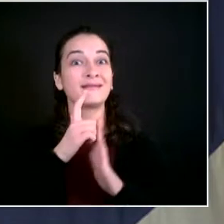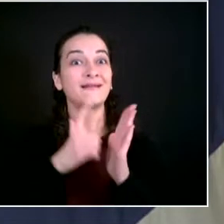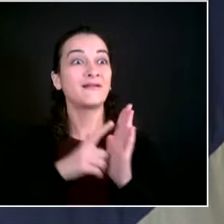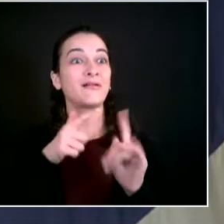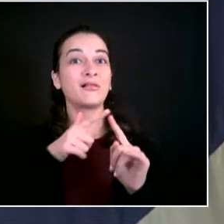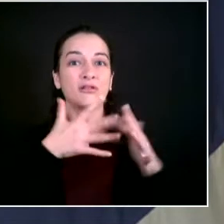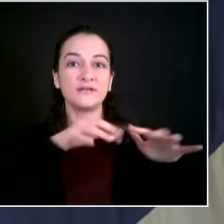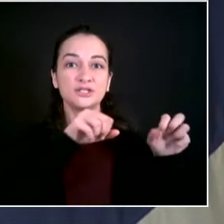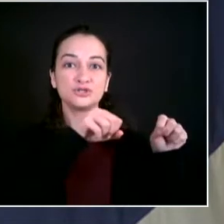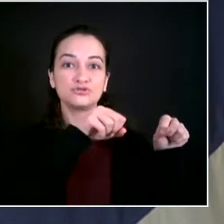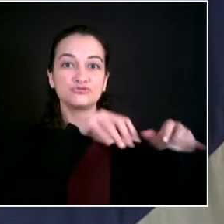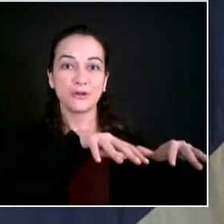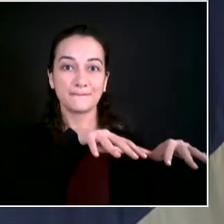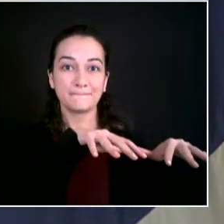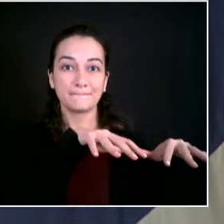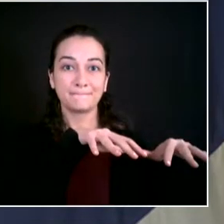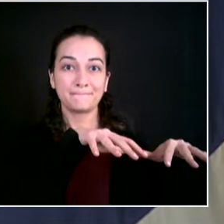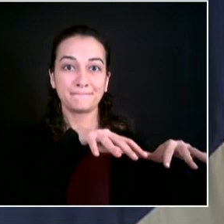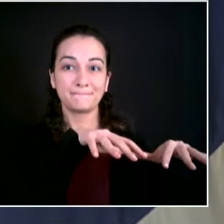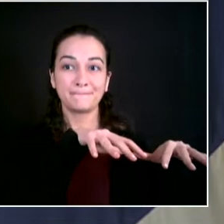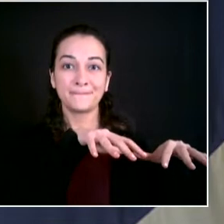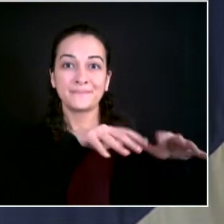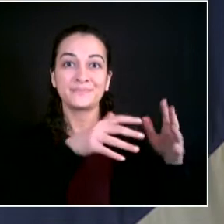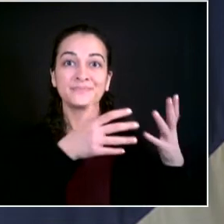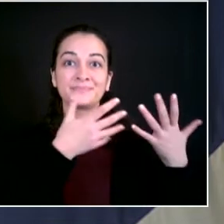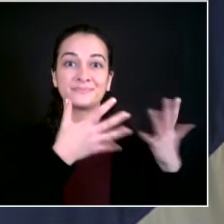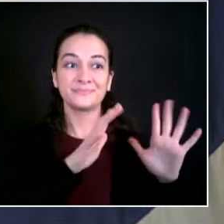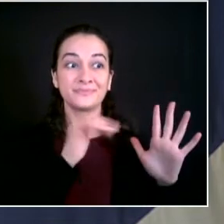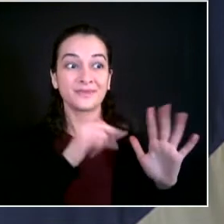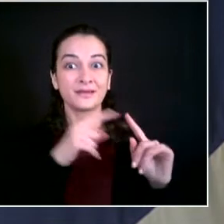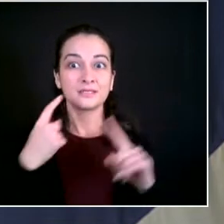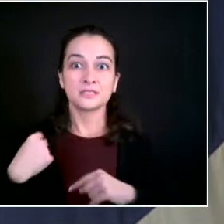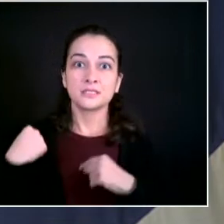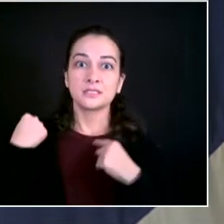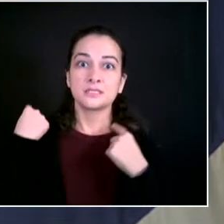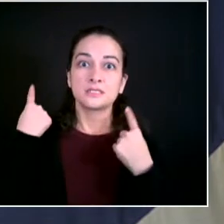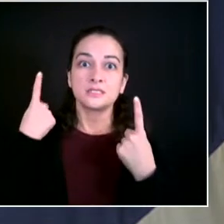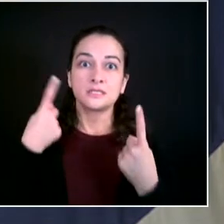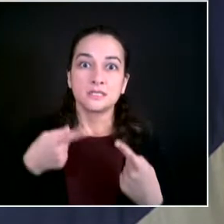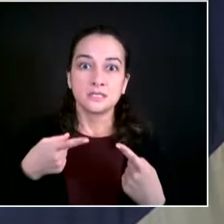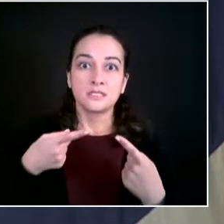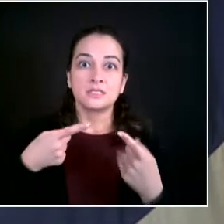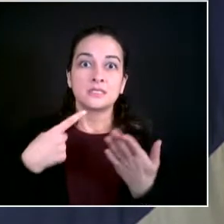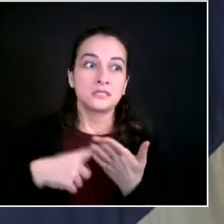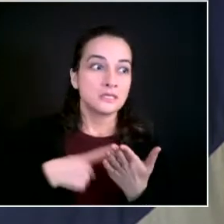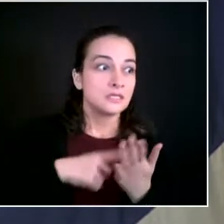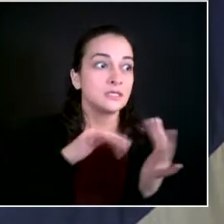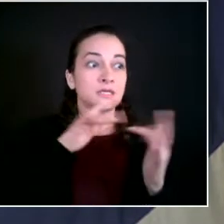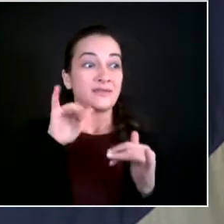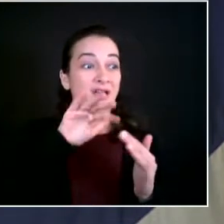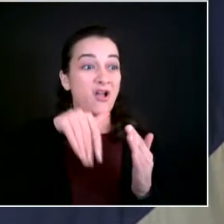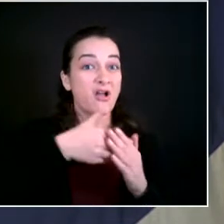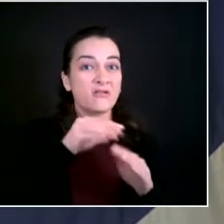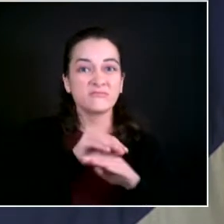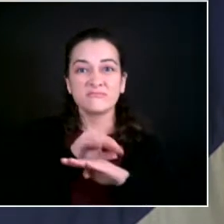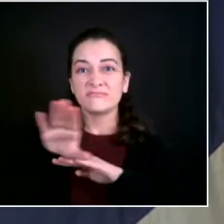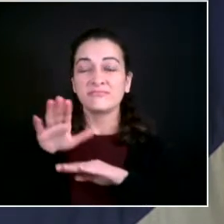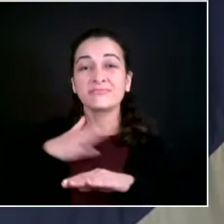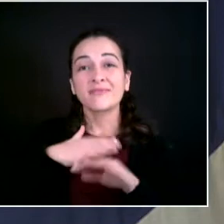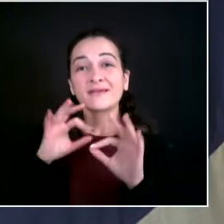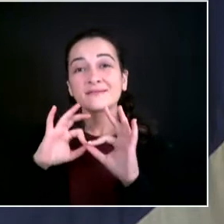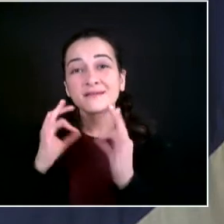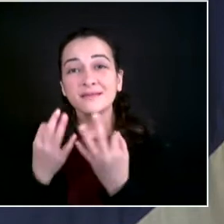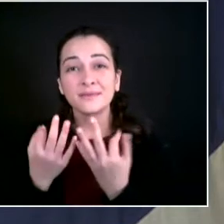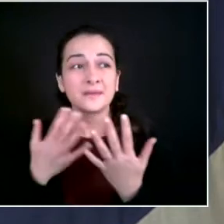that put me, my family, and this city through an unnecessary ordeal. As I said from